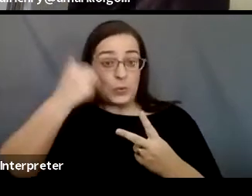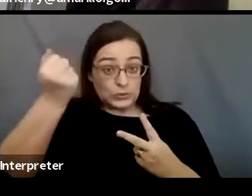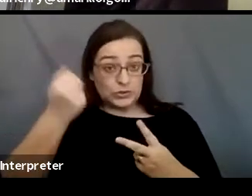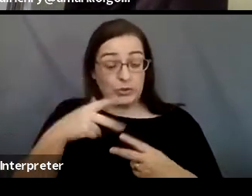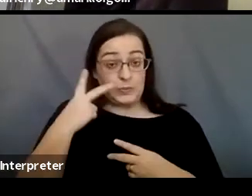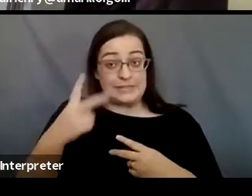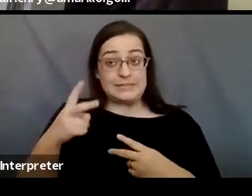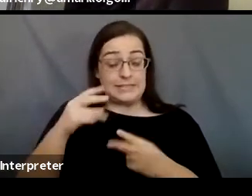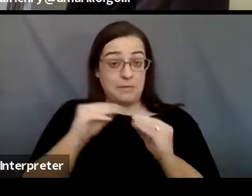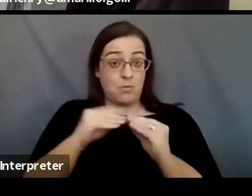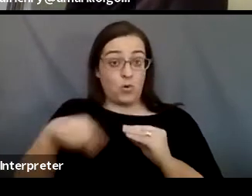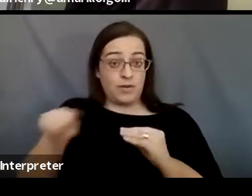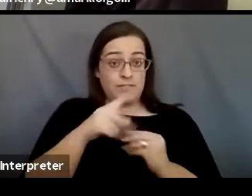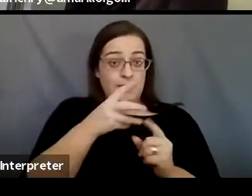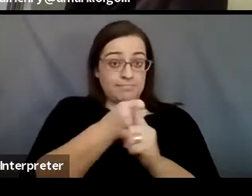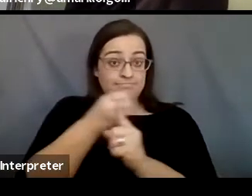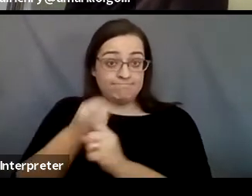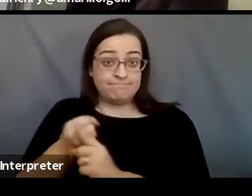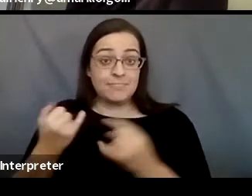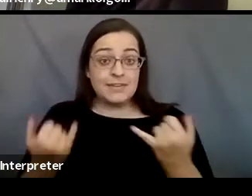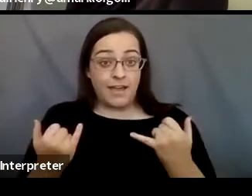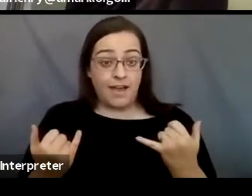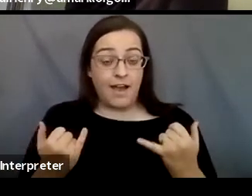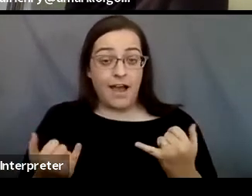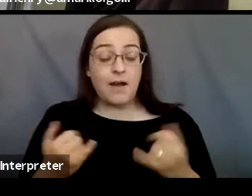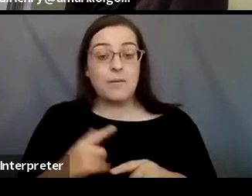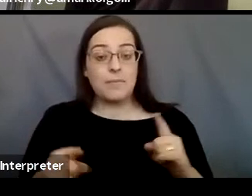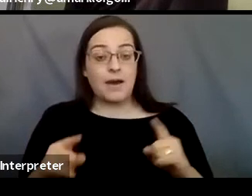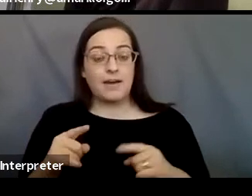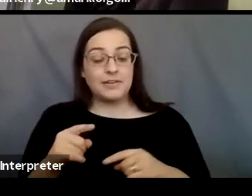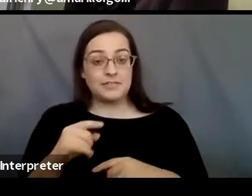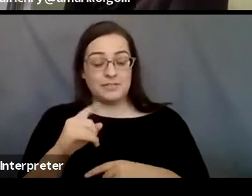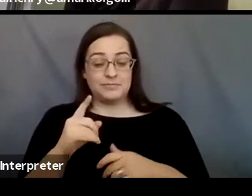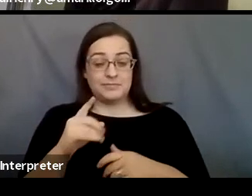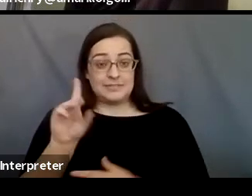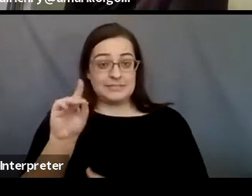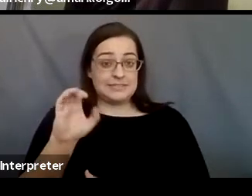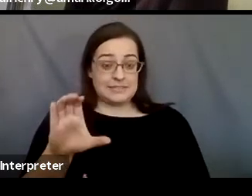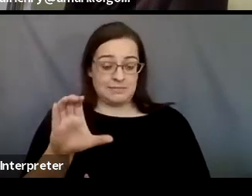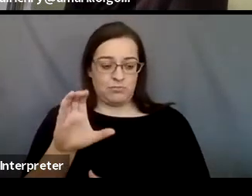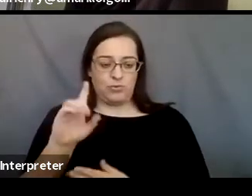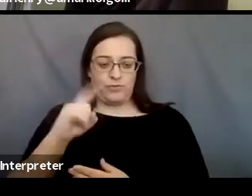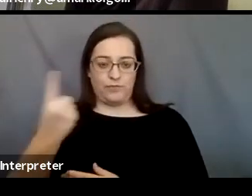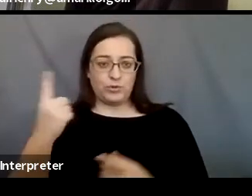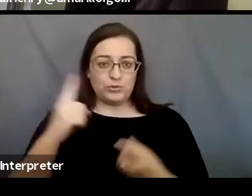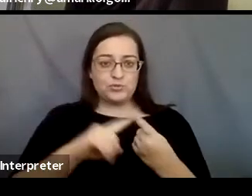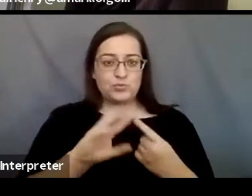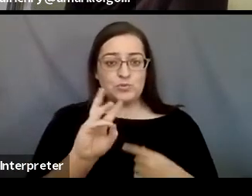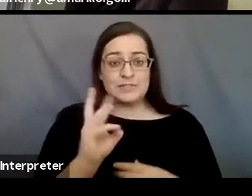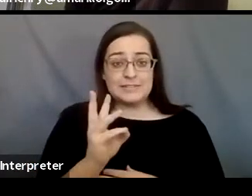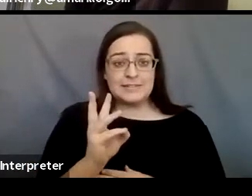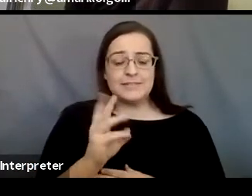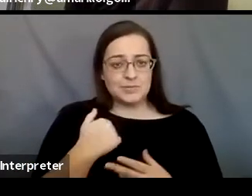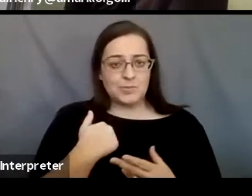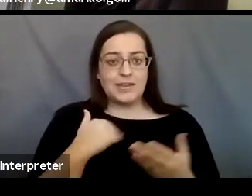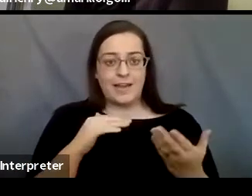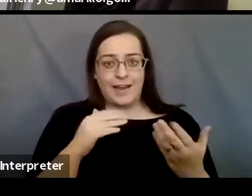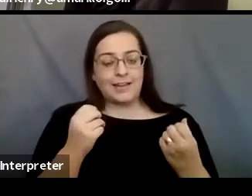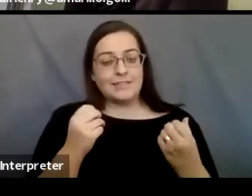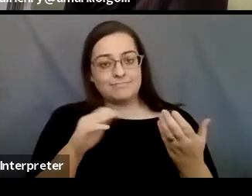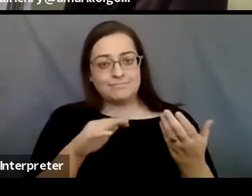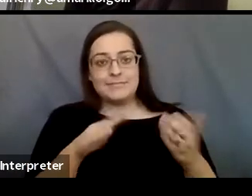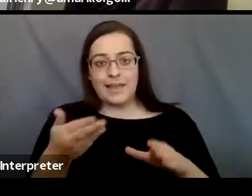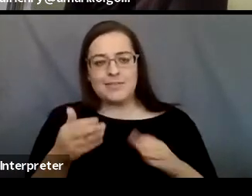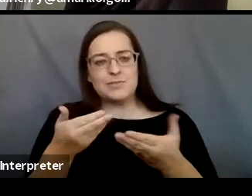population, certainly. But as early as the first 6 days of December, we have very similar mortality numbers as Northwest